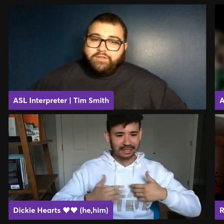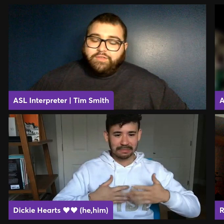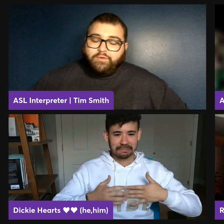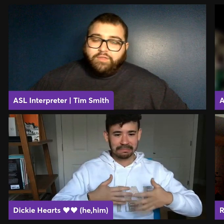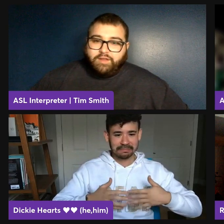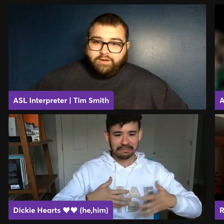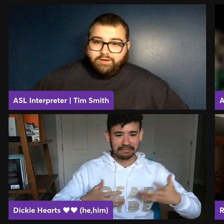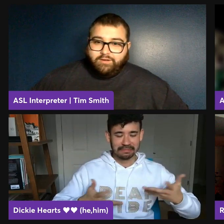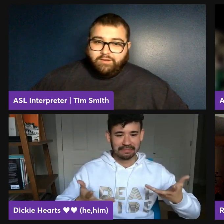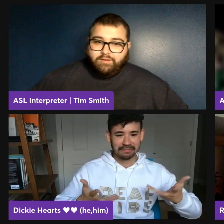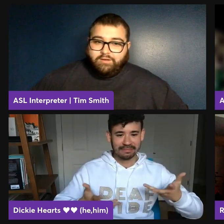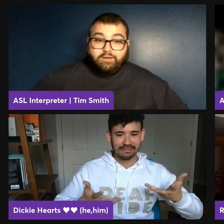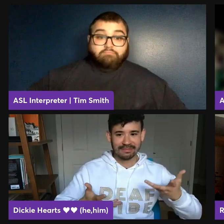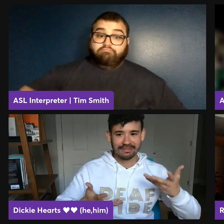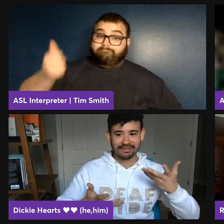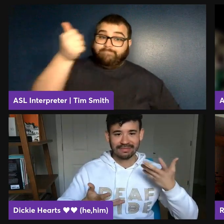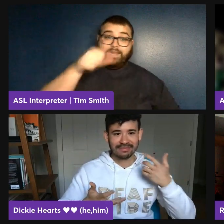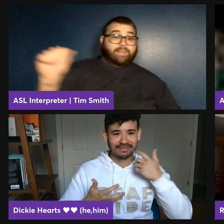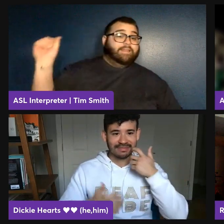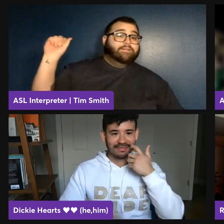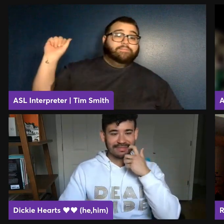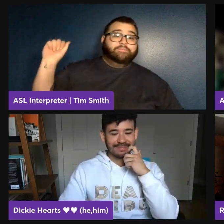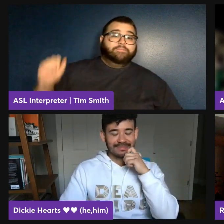TV or theater? Anything.